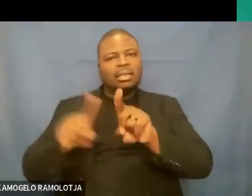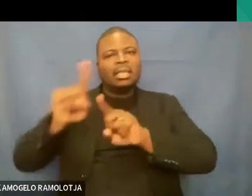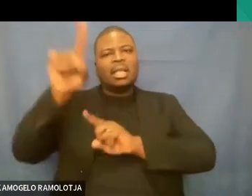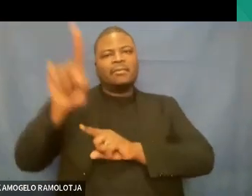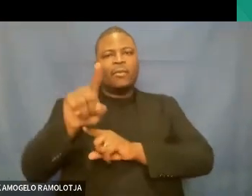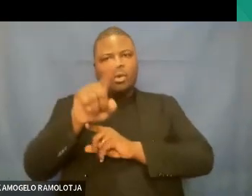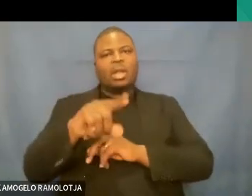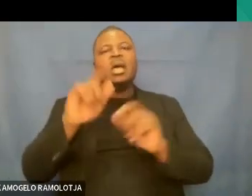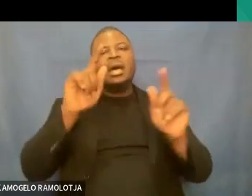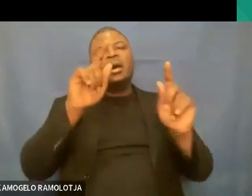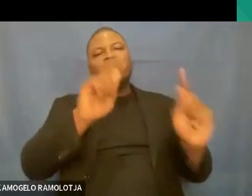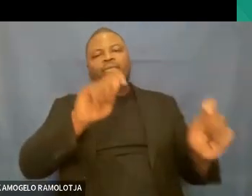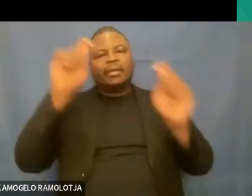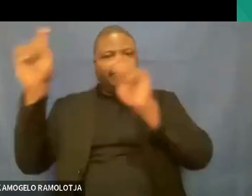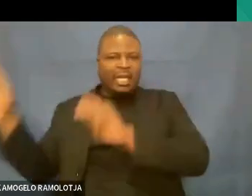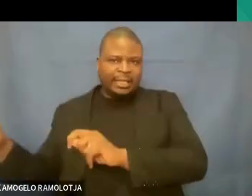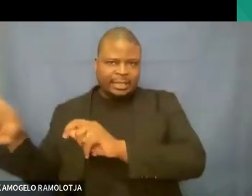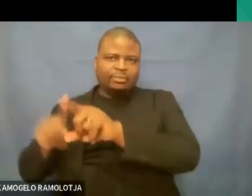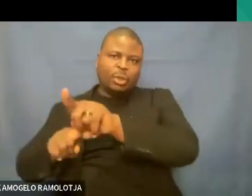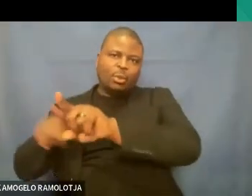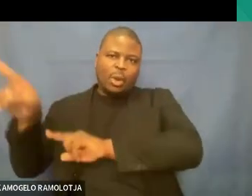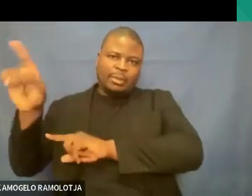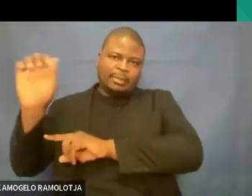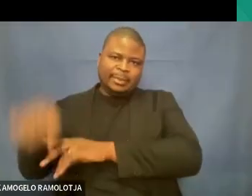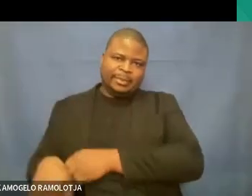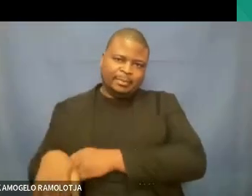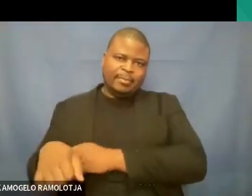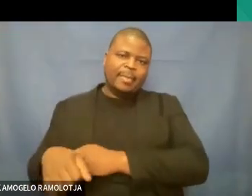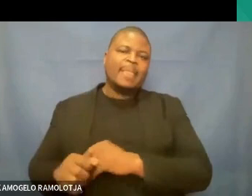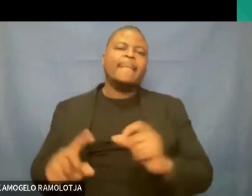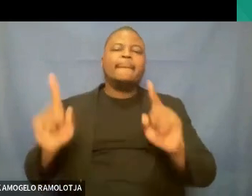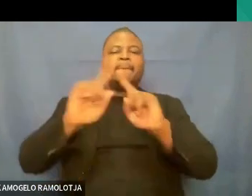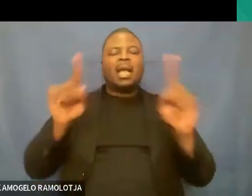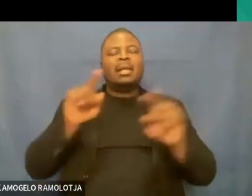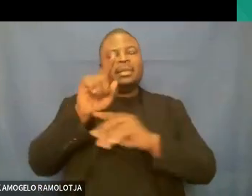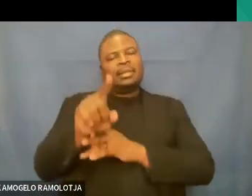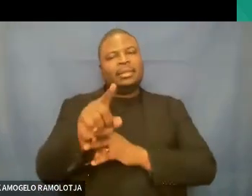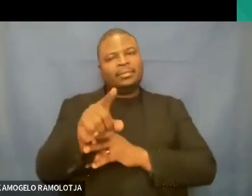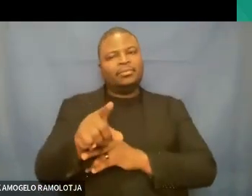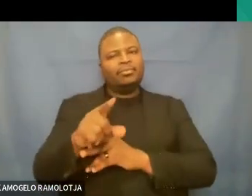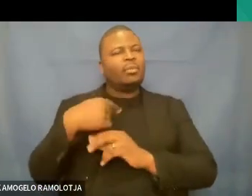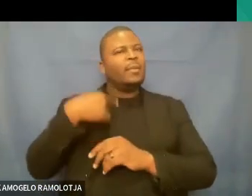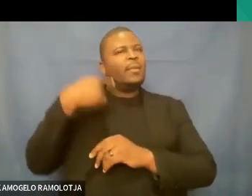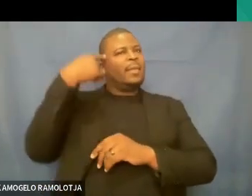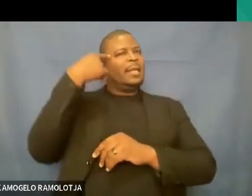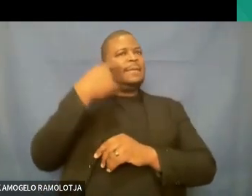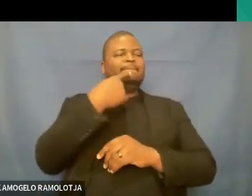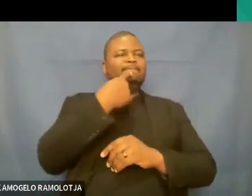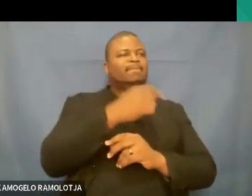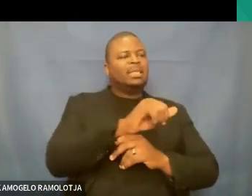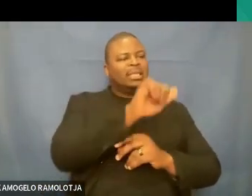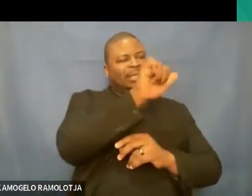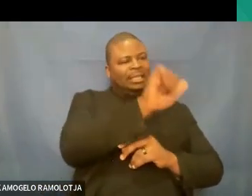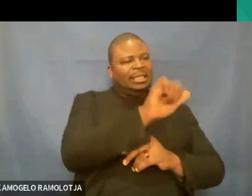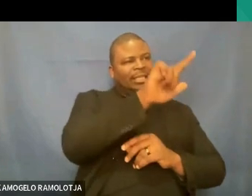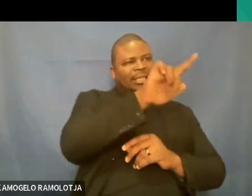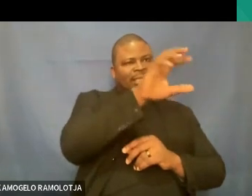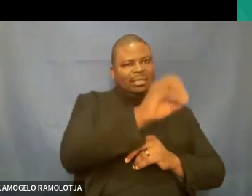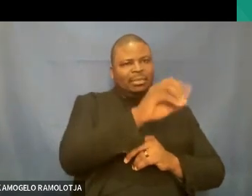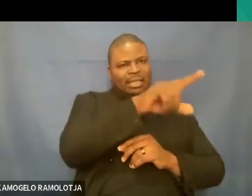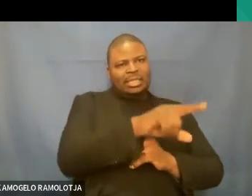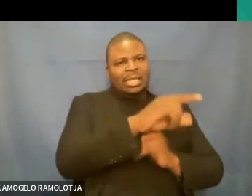mind immediately to go to the question of what has happened with the 676 cases that were not